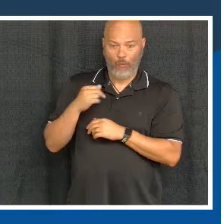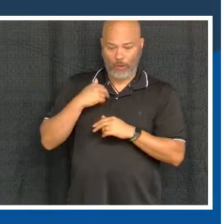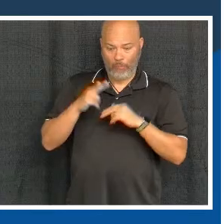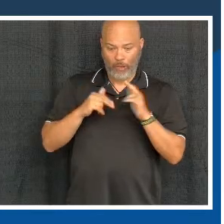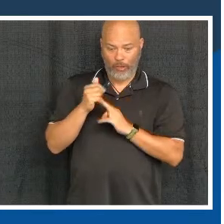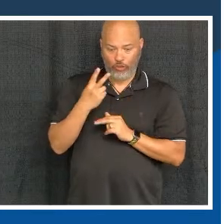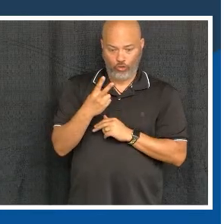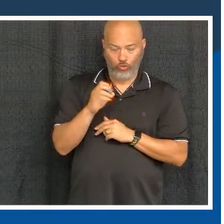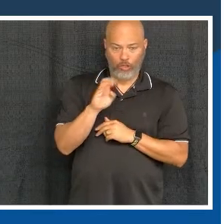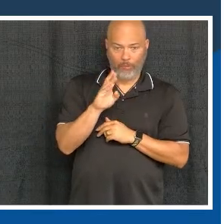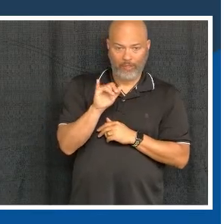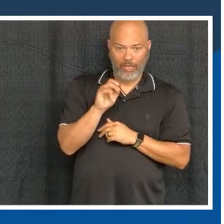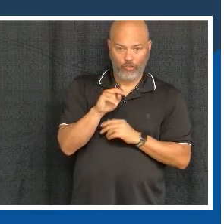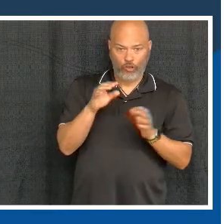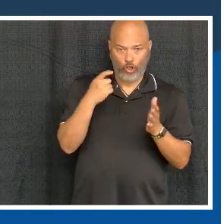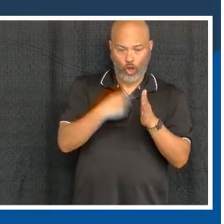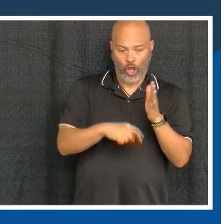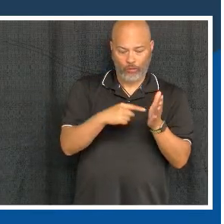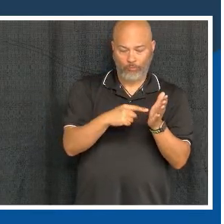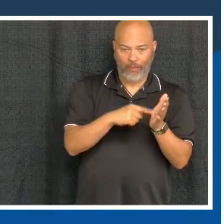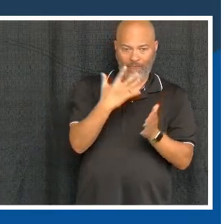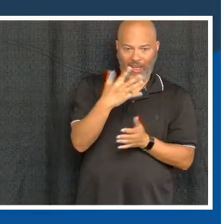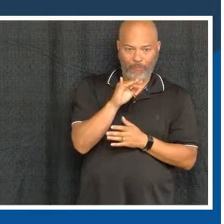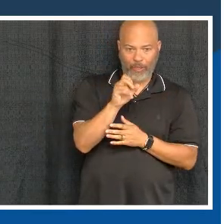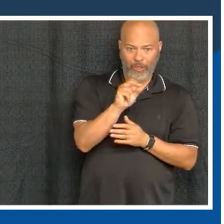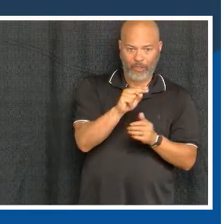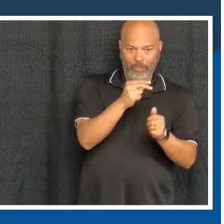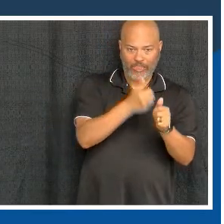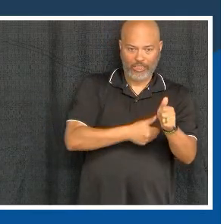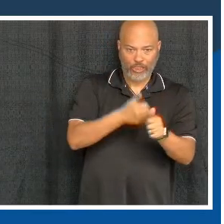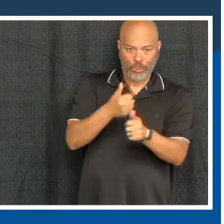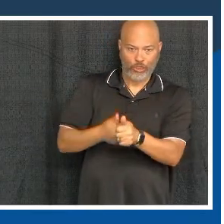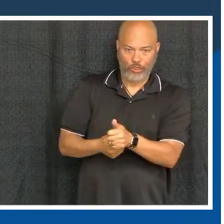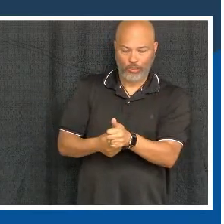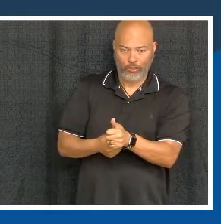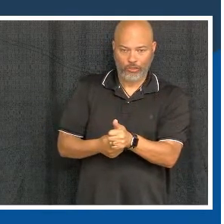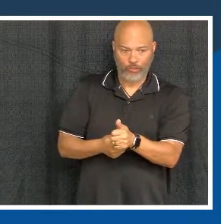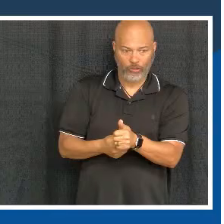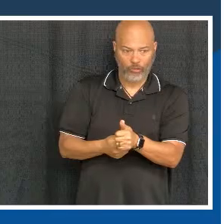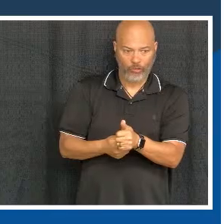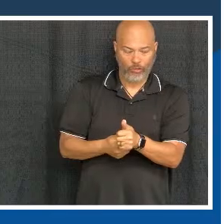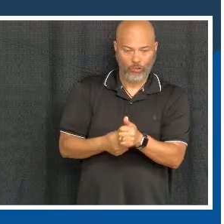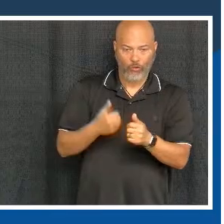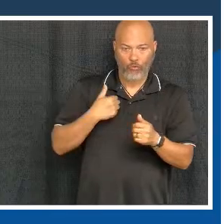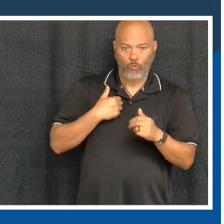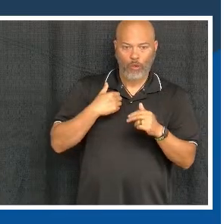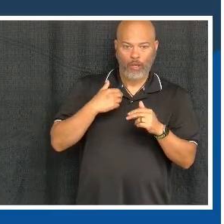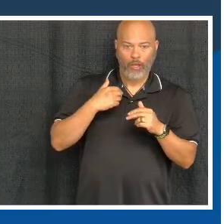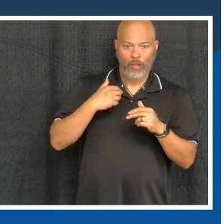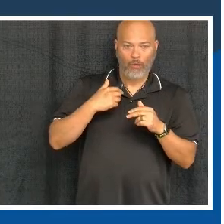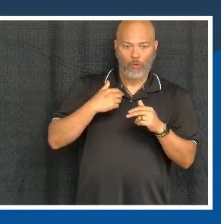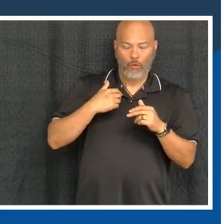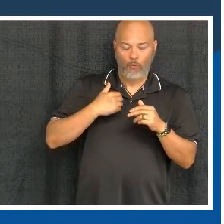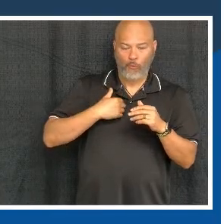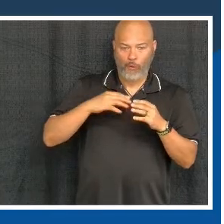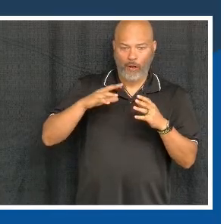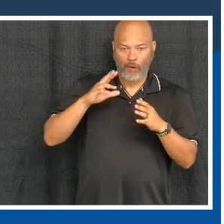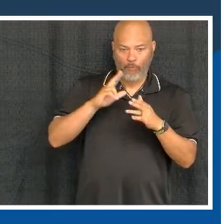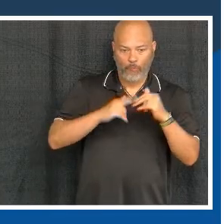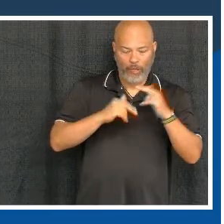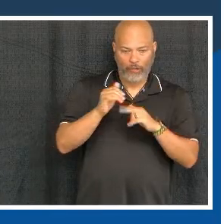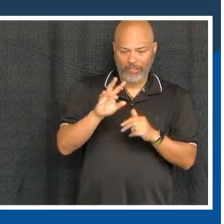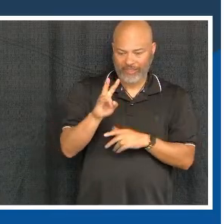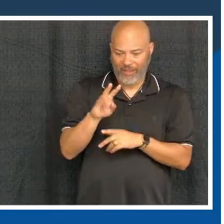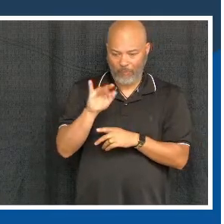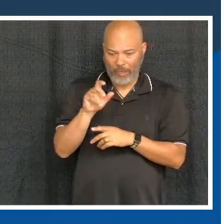we built 2 substations. They were $5 million apiece. We built Dalton Smith substation. It was $7